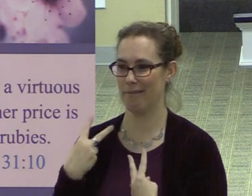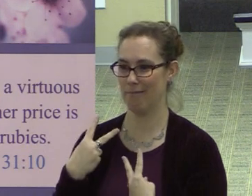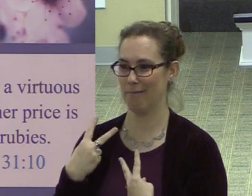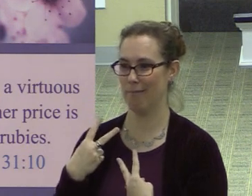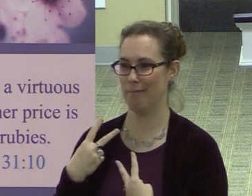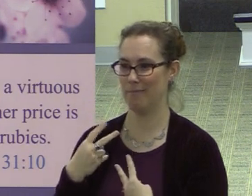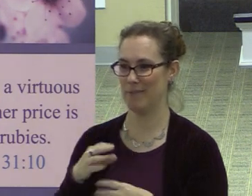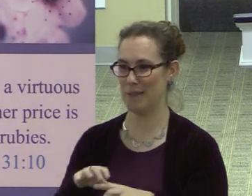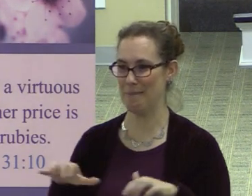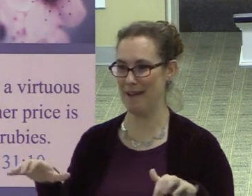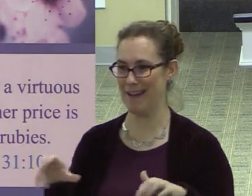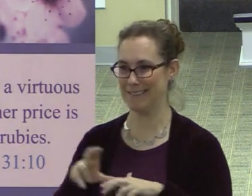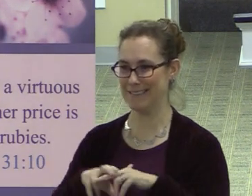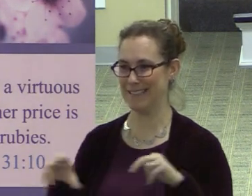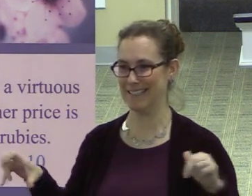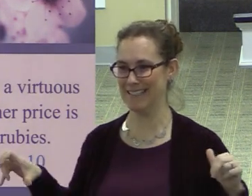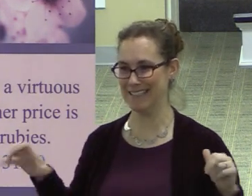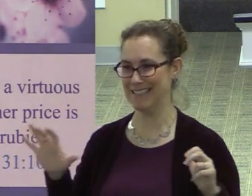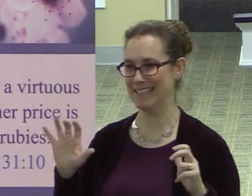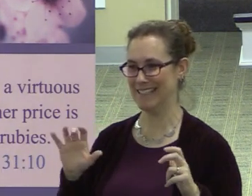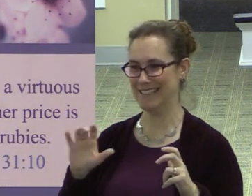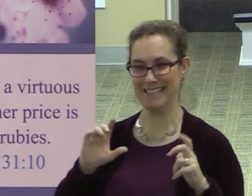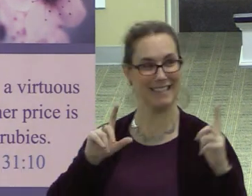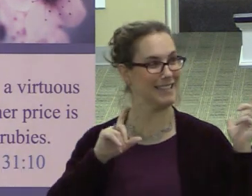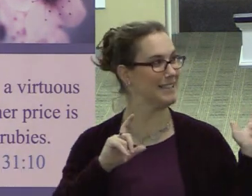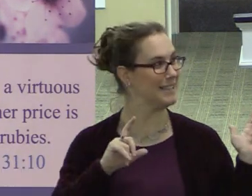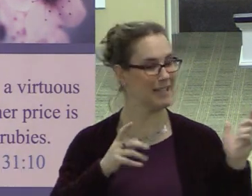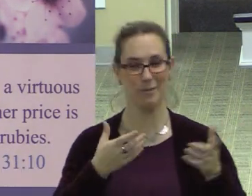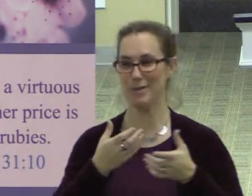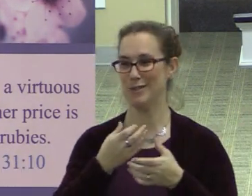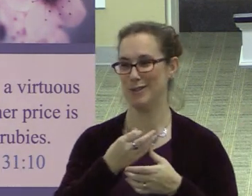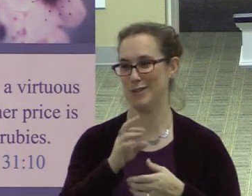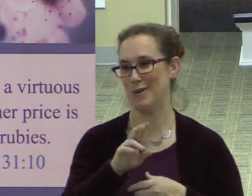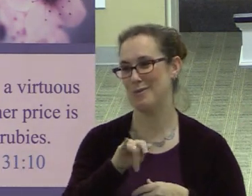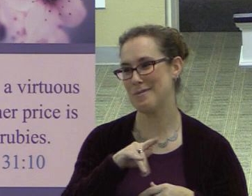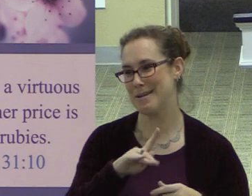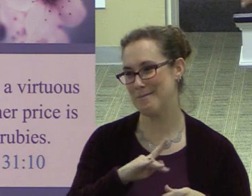the motorhome, where from the back, when it turns right here, that seam coming down was ripped open.